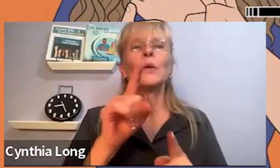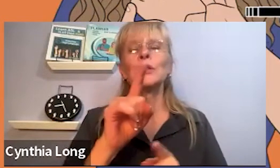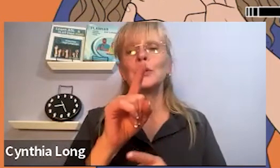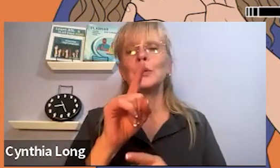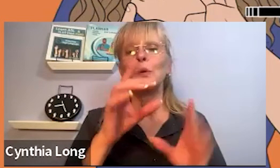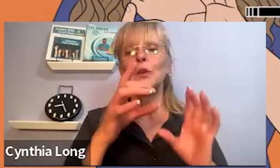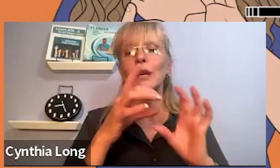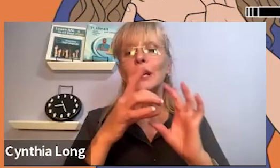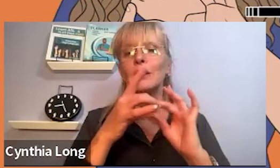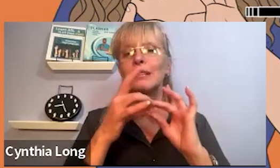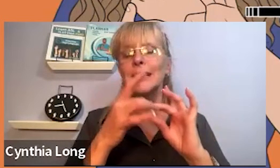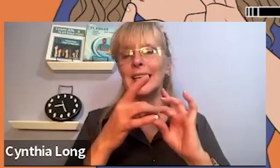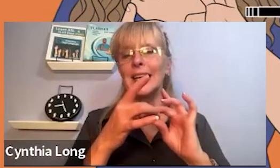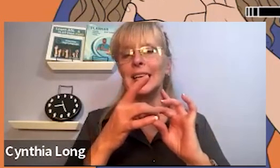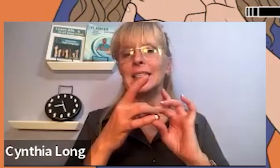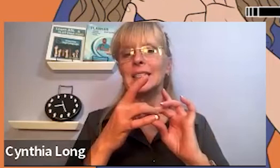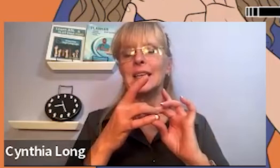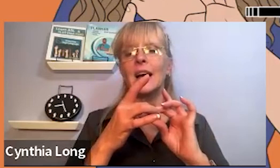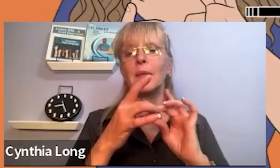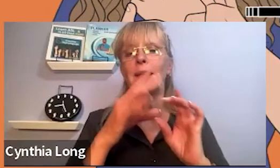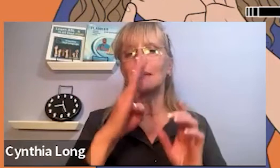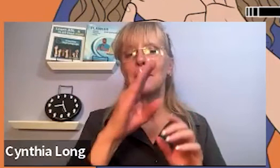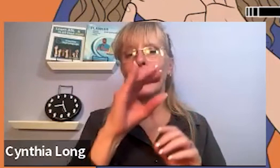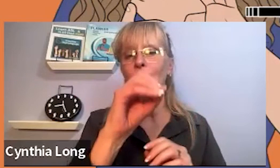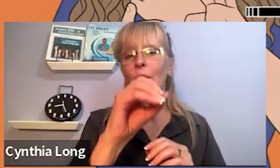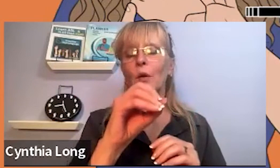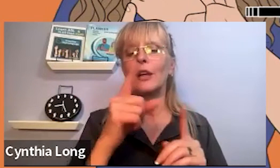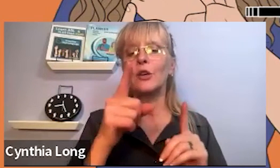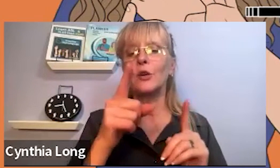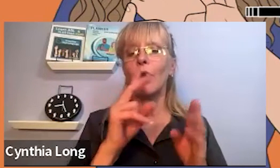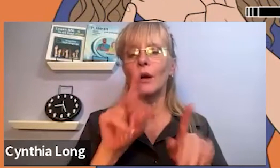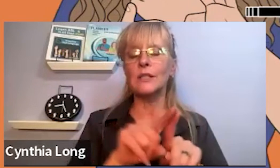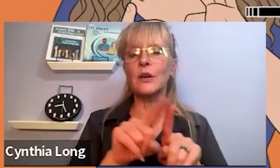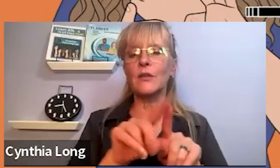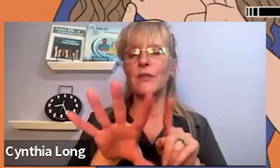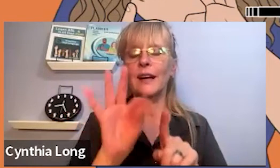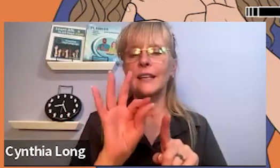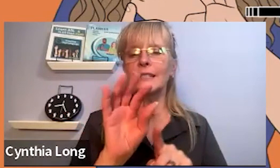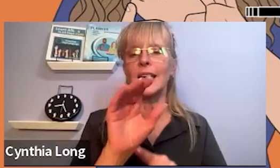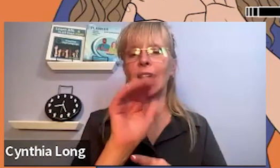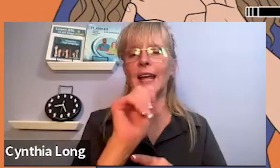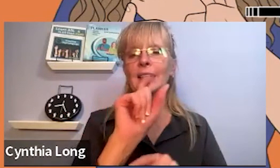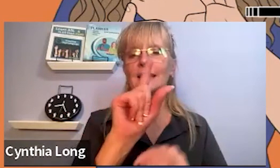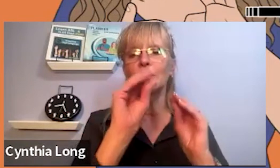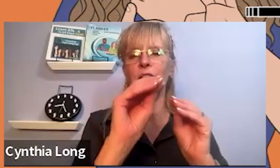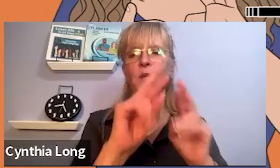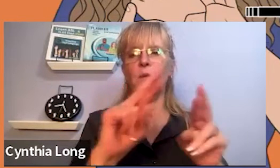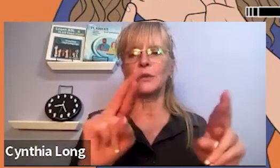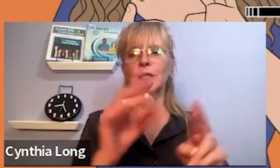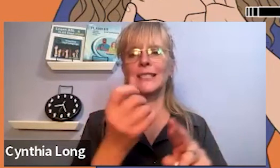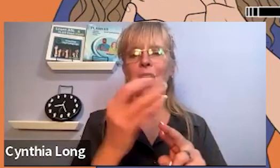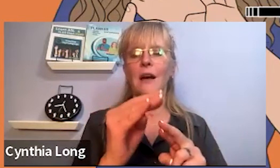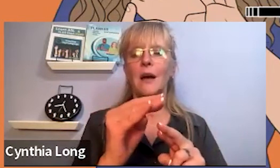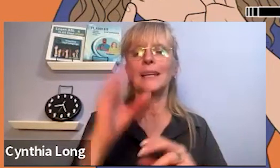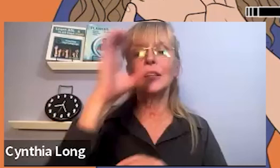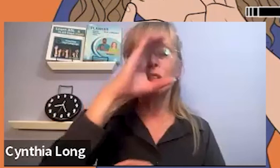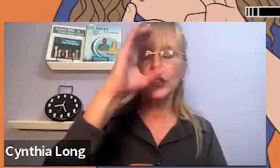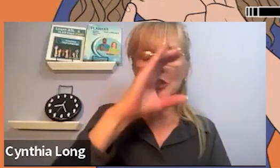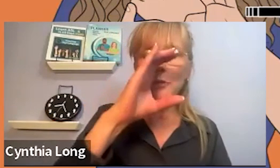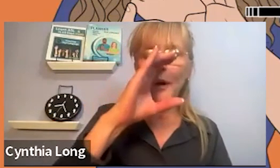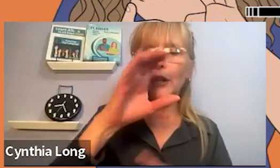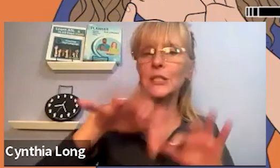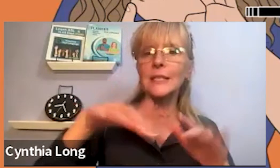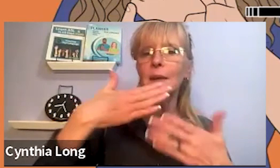Yes, so you can go to the links in the bio. You can also find us at ASLTeachingResources.com.